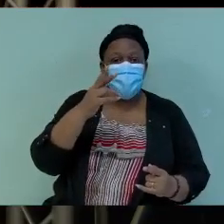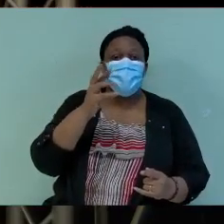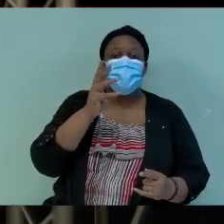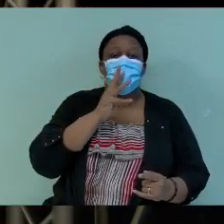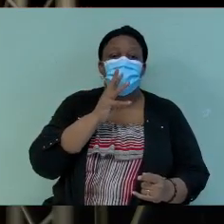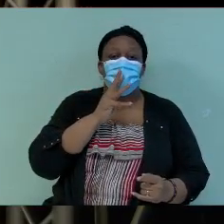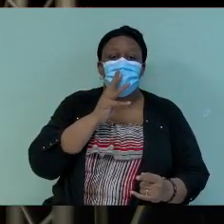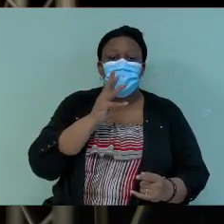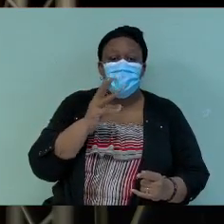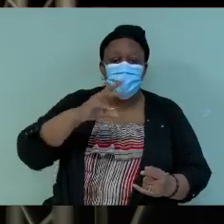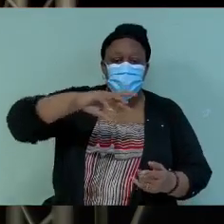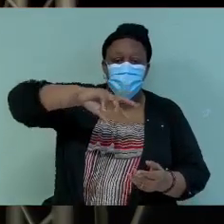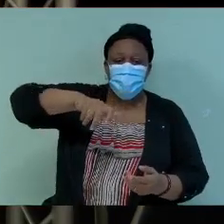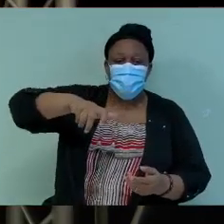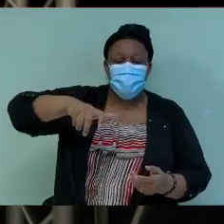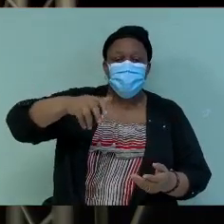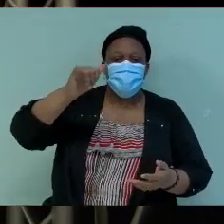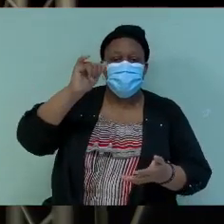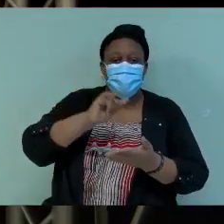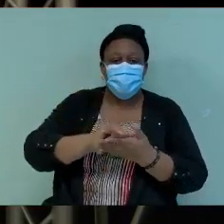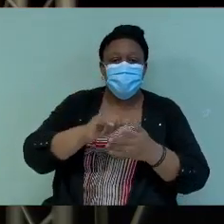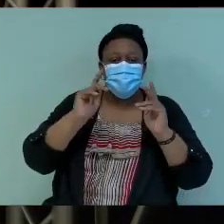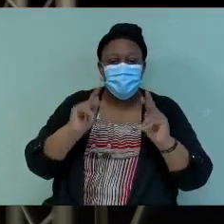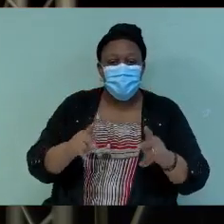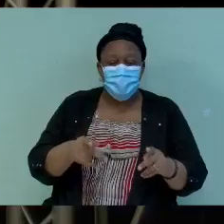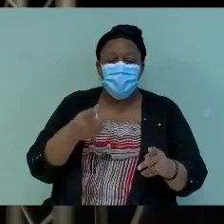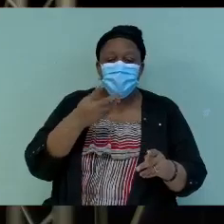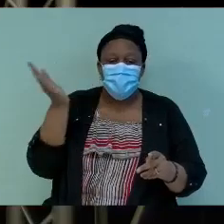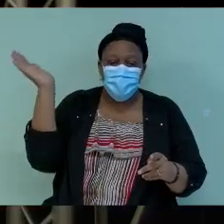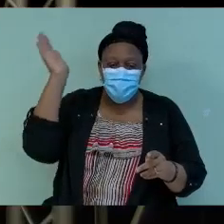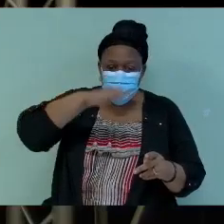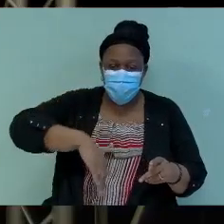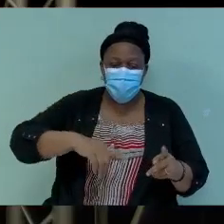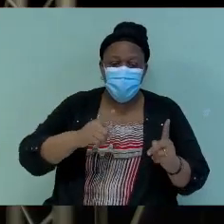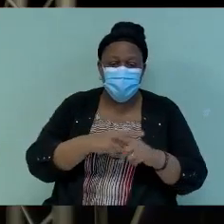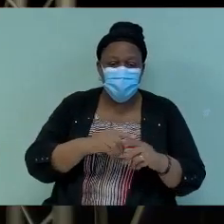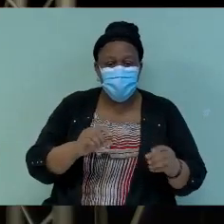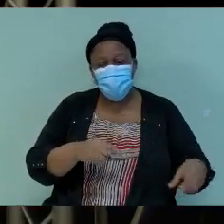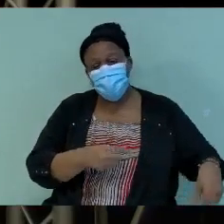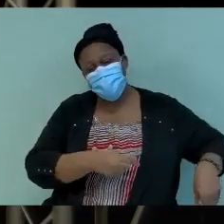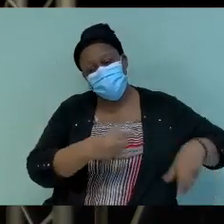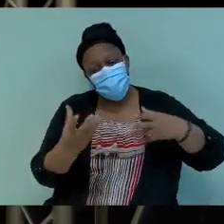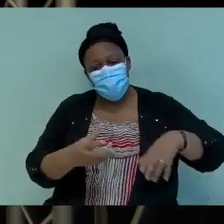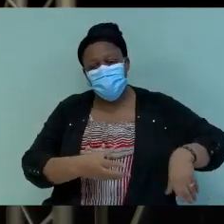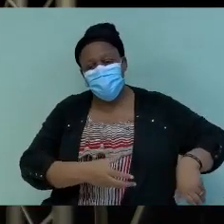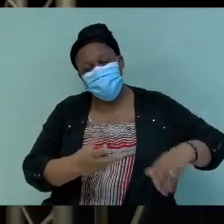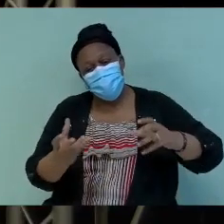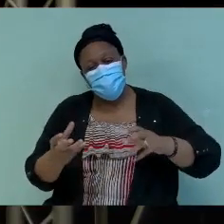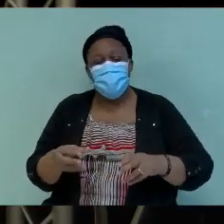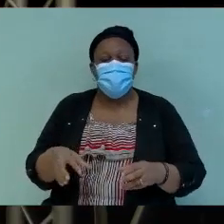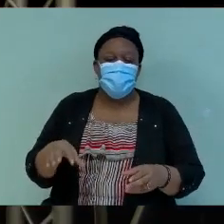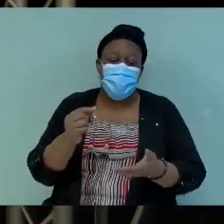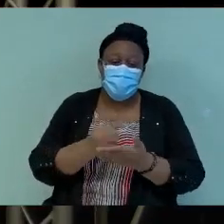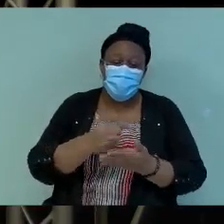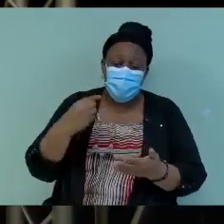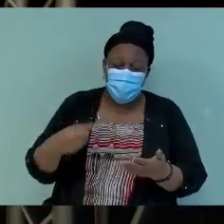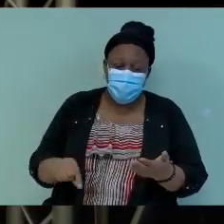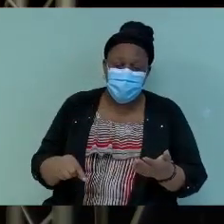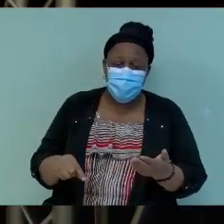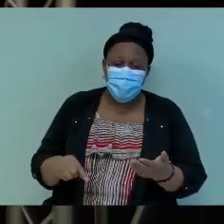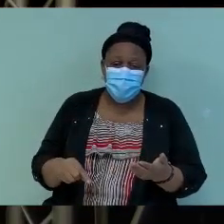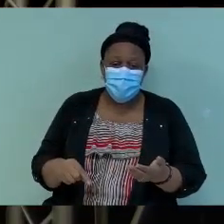wash stations so that persons who came to the landfill to transact with